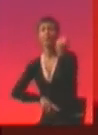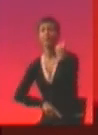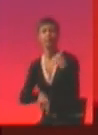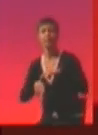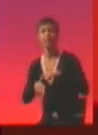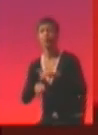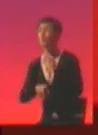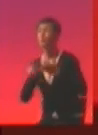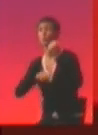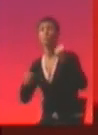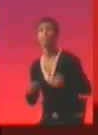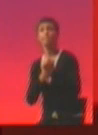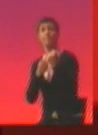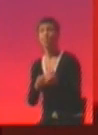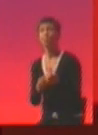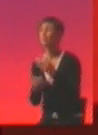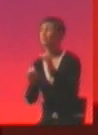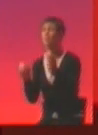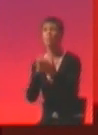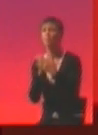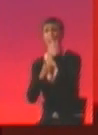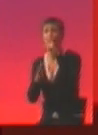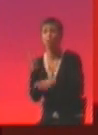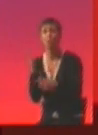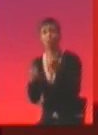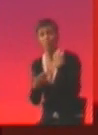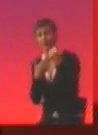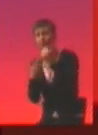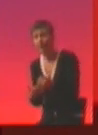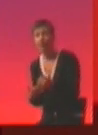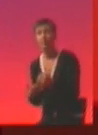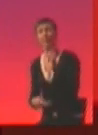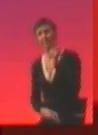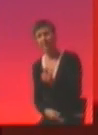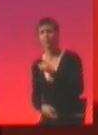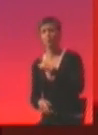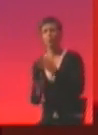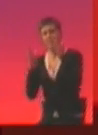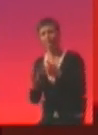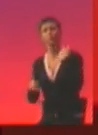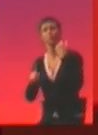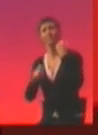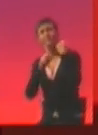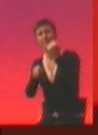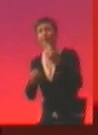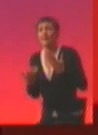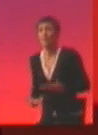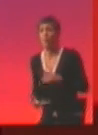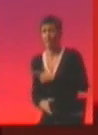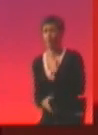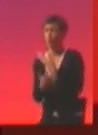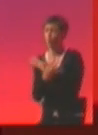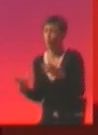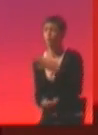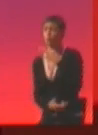we didn't win power, and there was nothing more we could do to help. And that is why we have to fight now. That is why there is so much